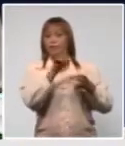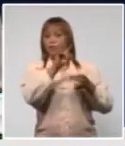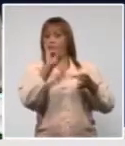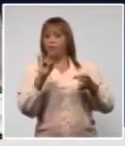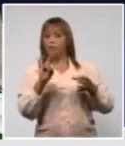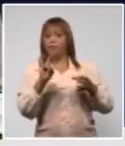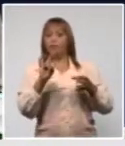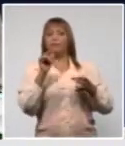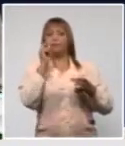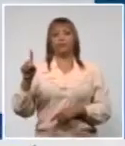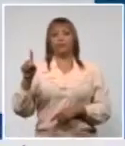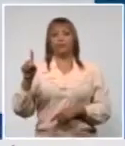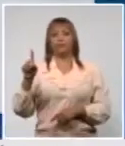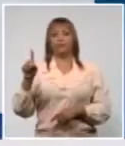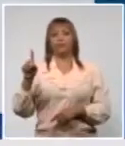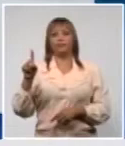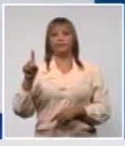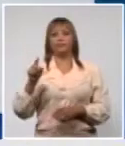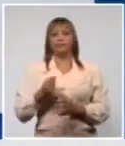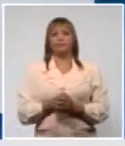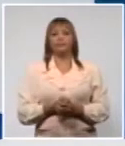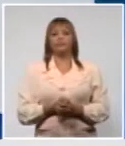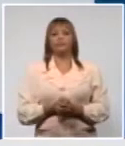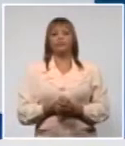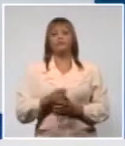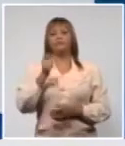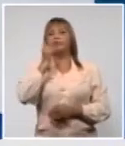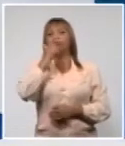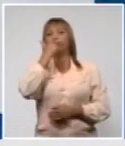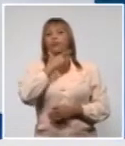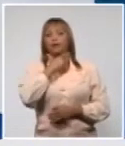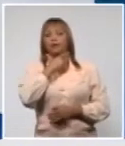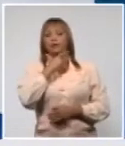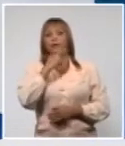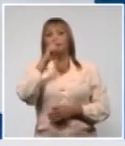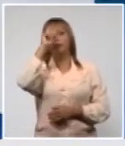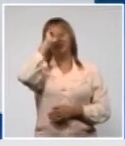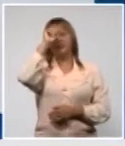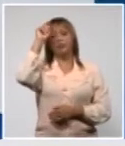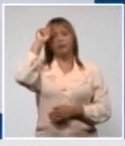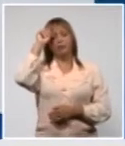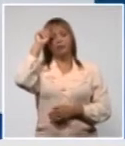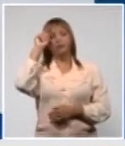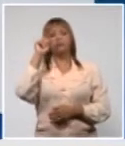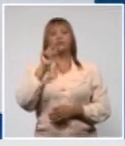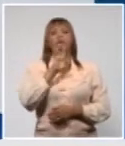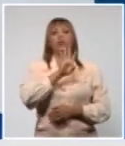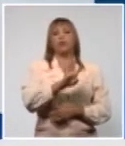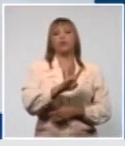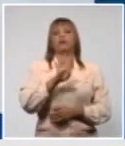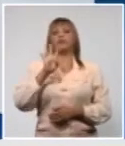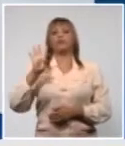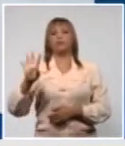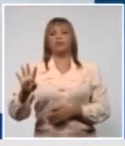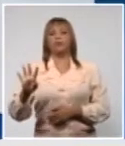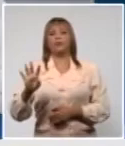19 diagnosed cases, 11 are from Havana, 4 from Ciego de Ávila, and